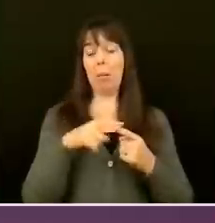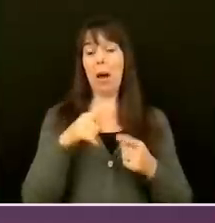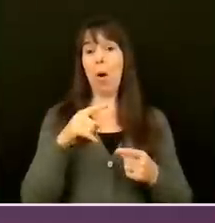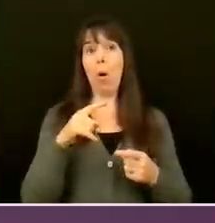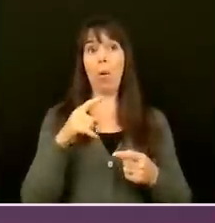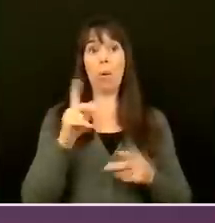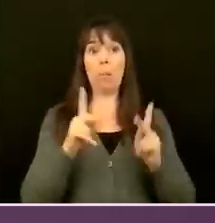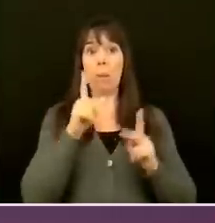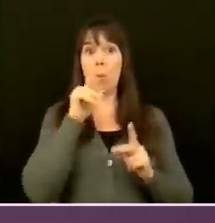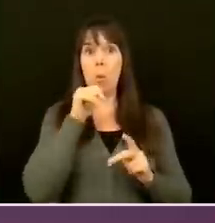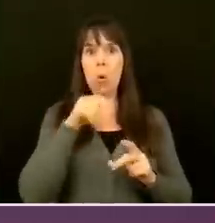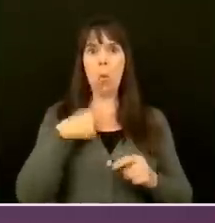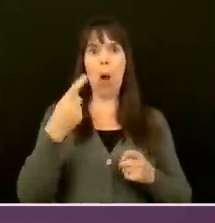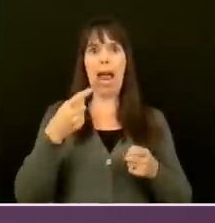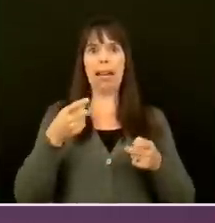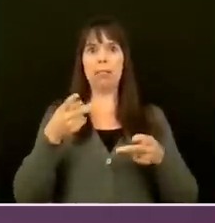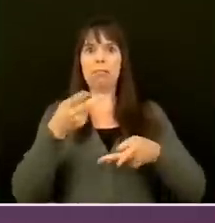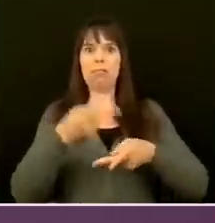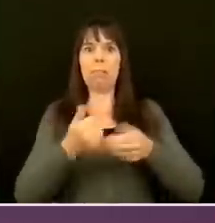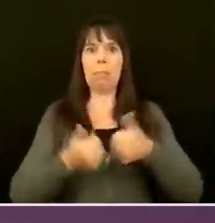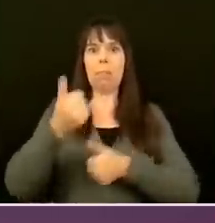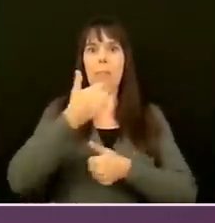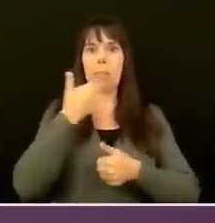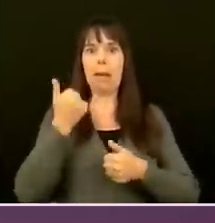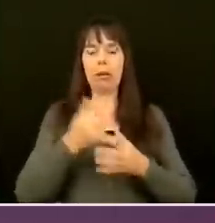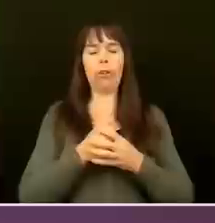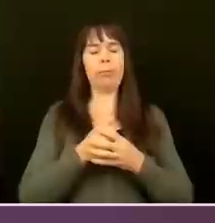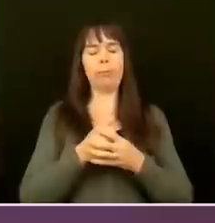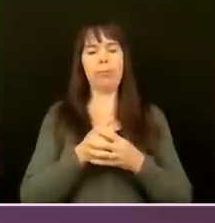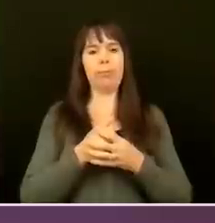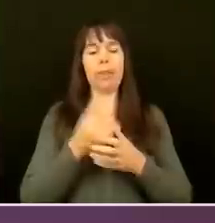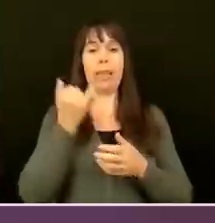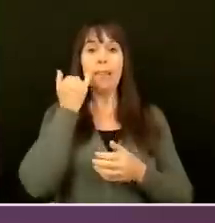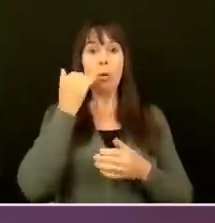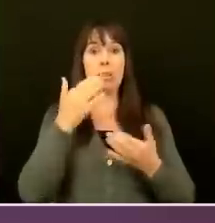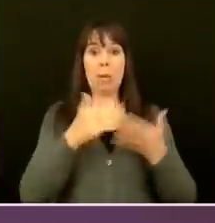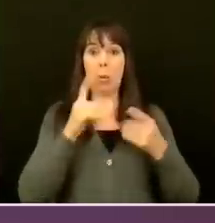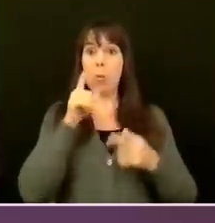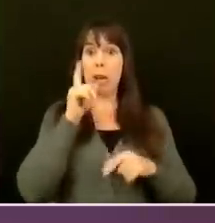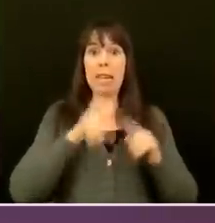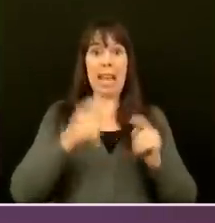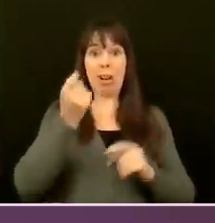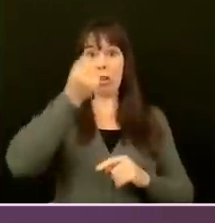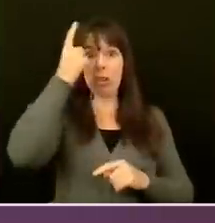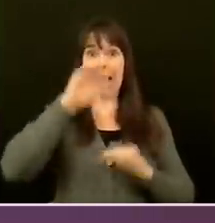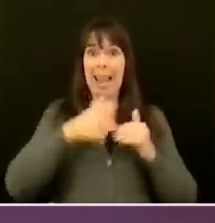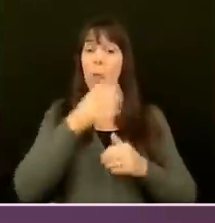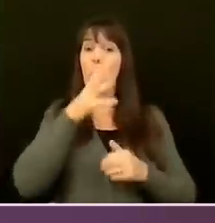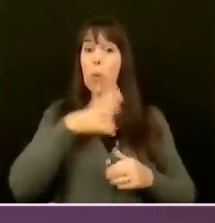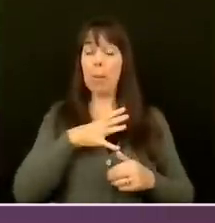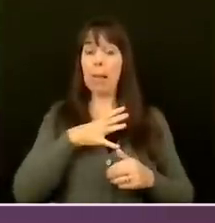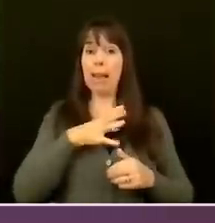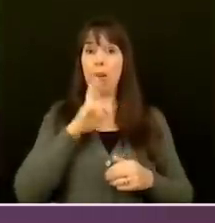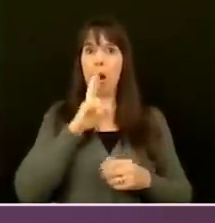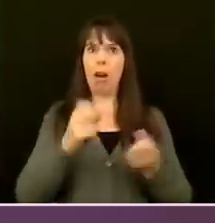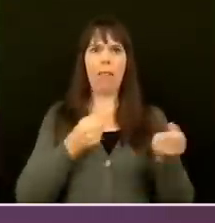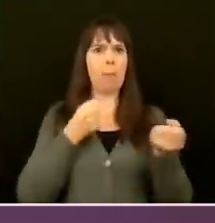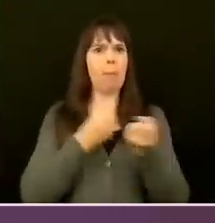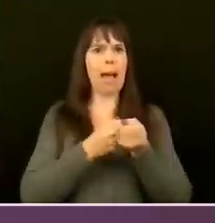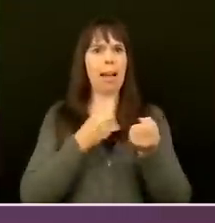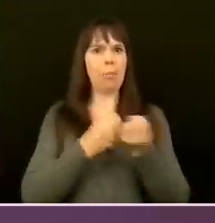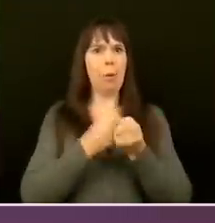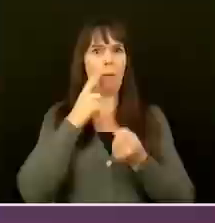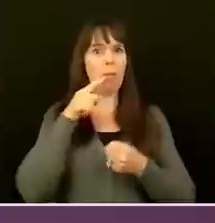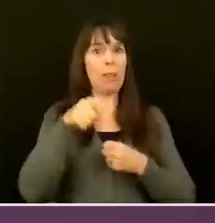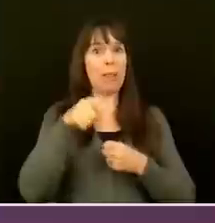supremacy, if you have someone that can't understand how women are the backbone of this